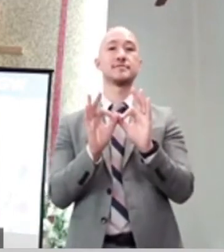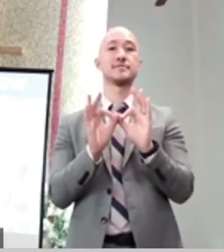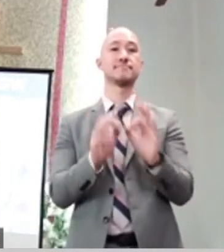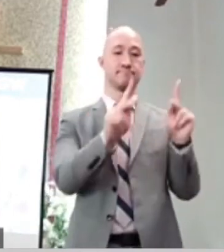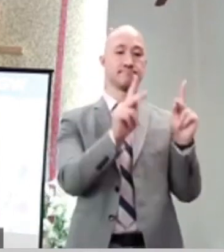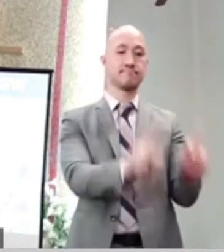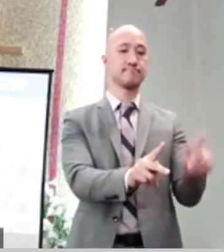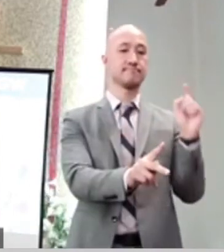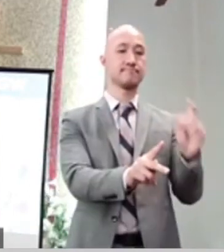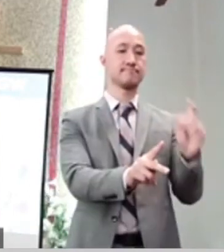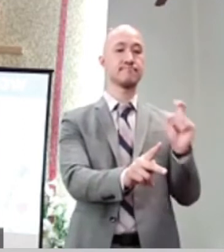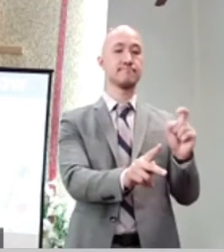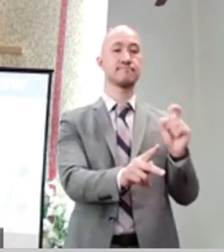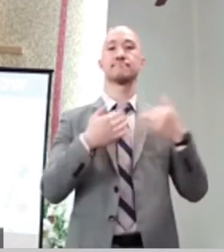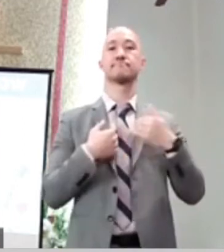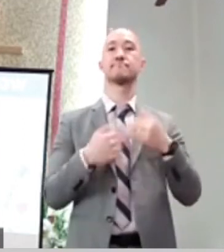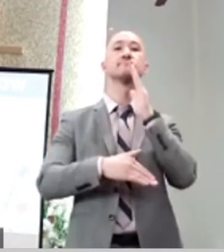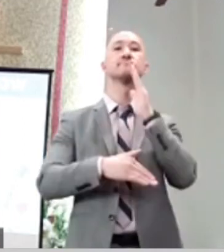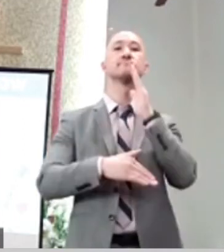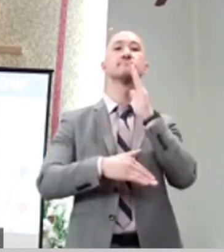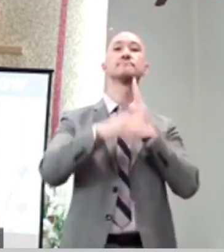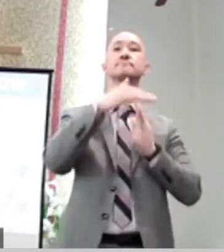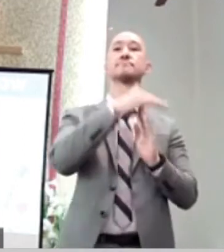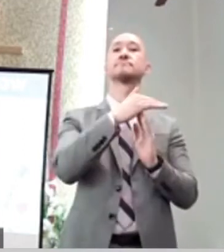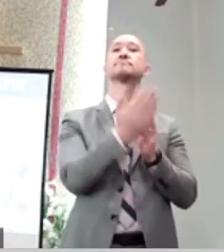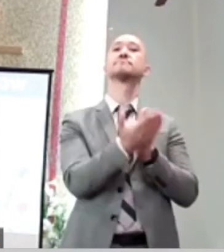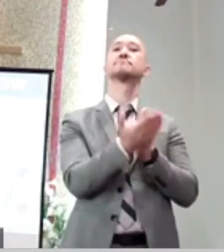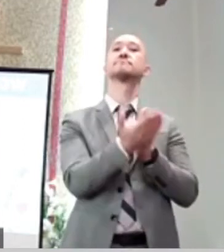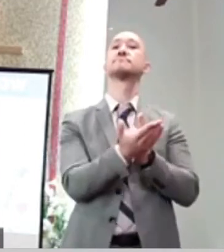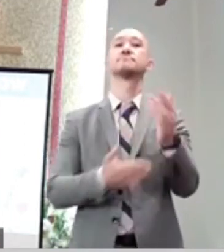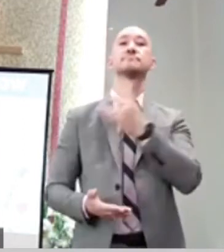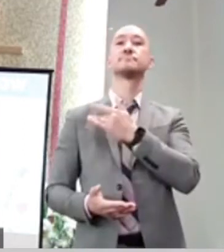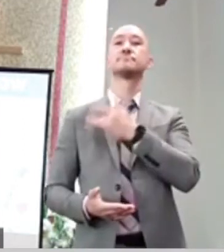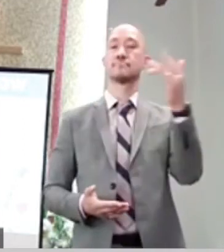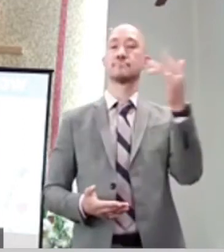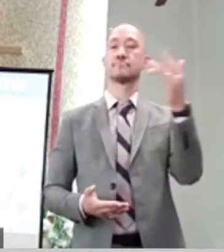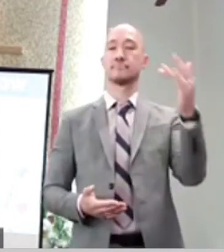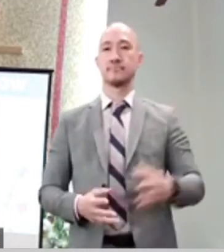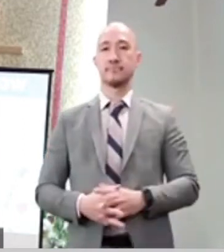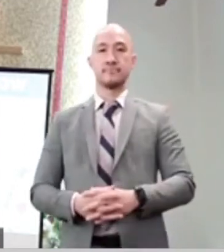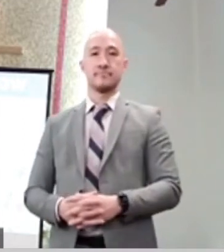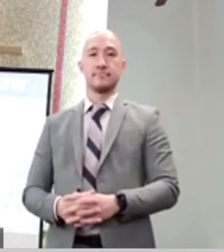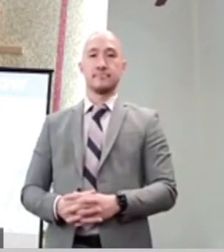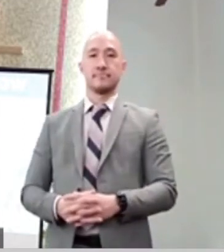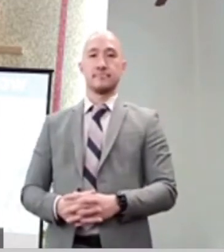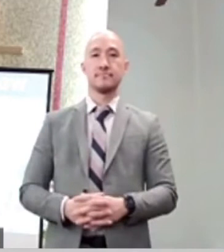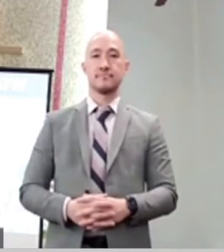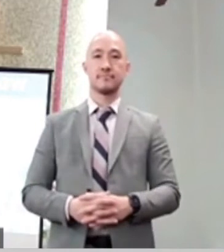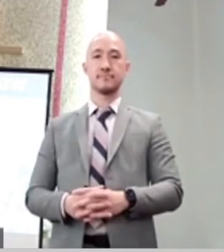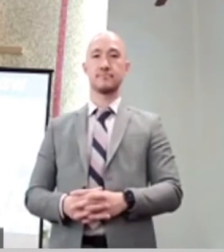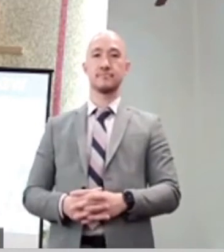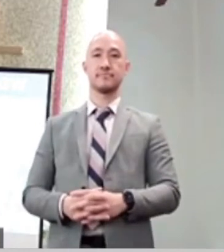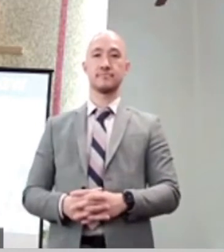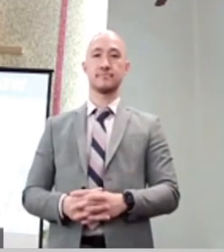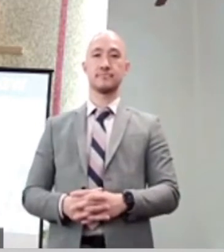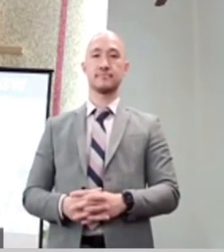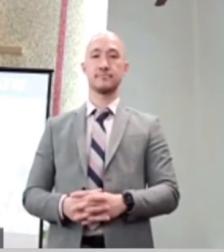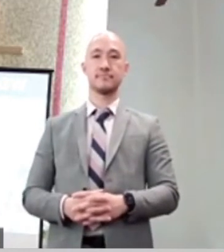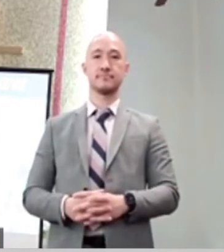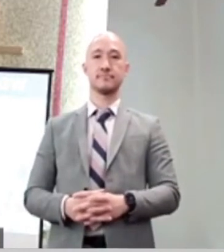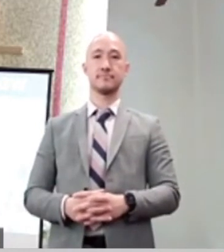it, somebody who really wants to get well. Just, I think it was Robert who preached a lesson not too long ago about the guy